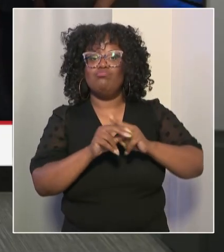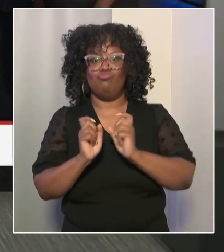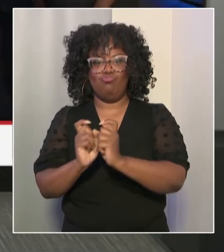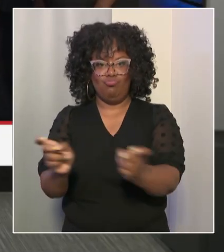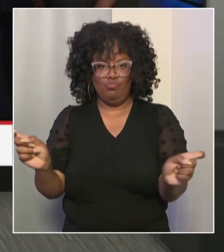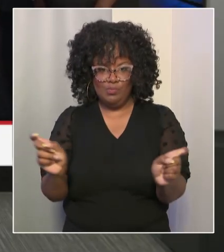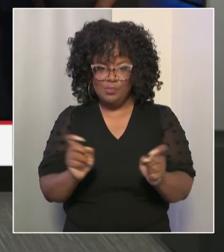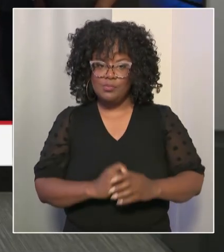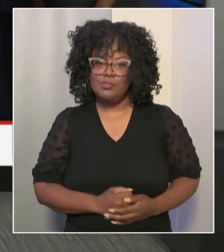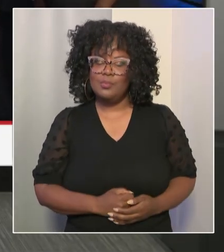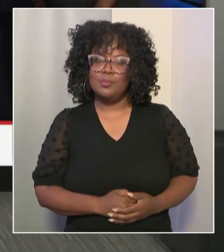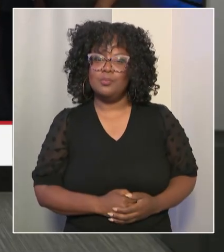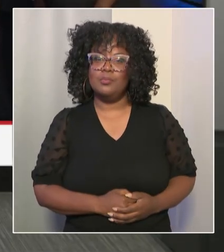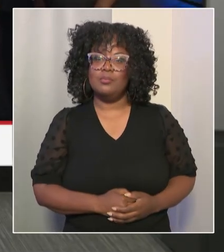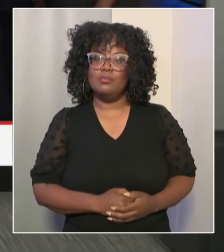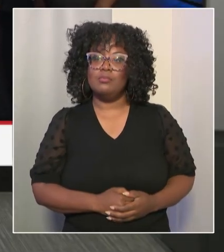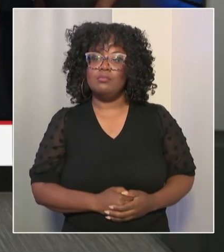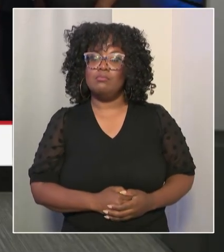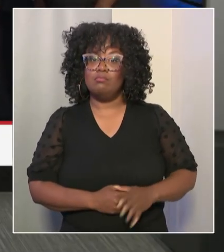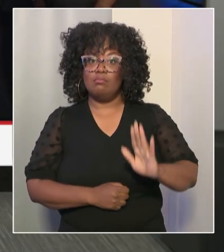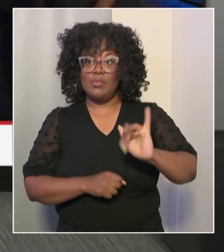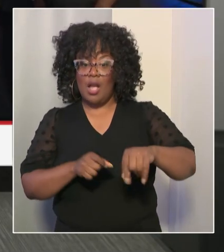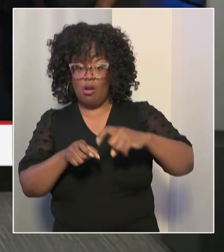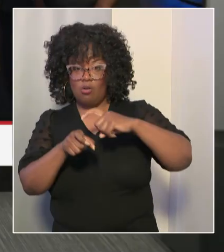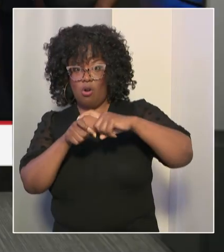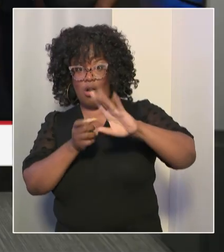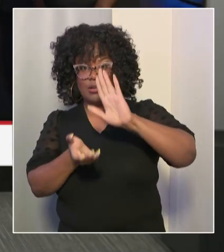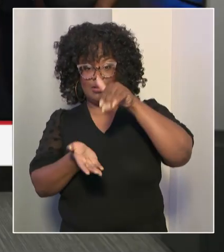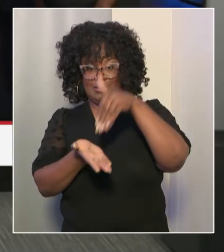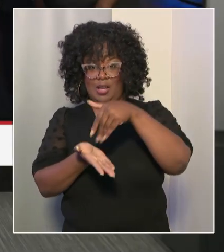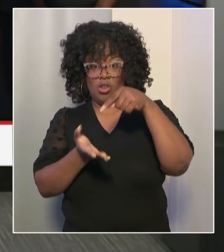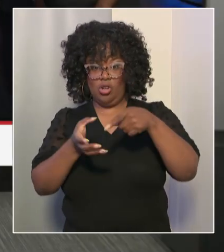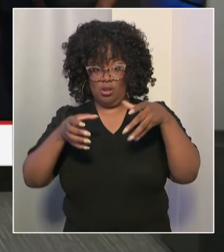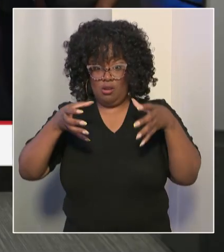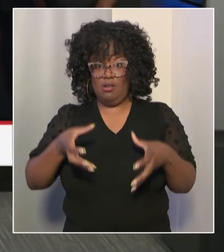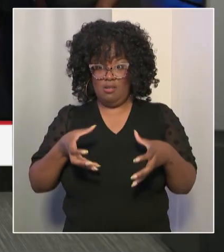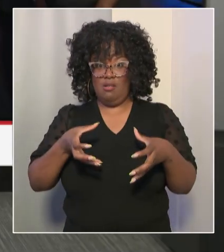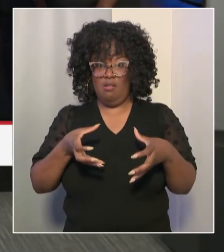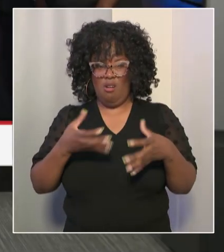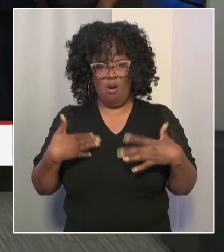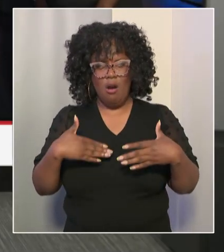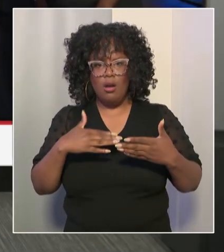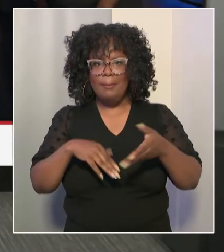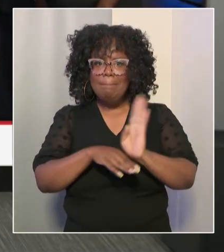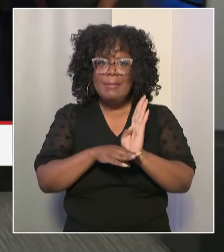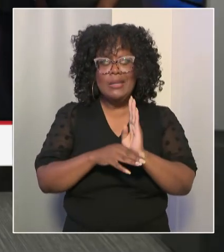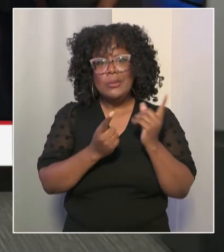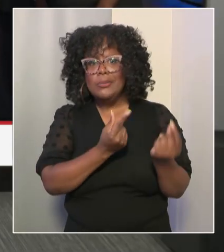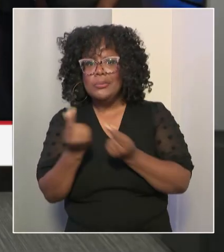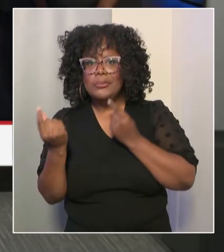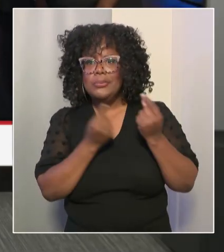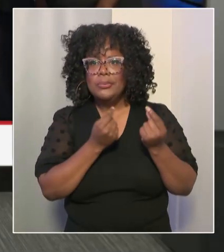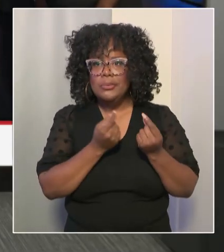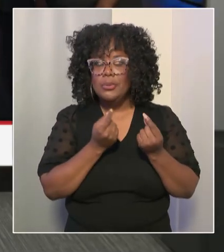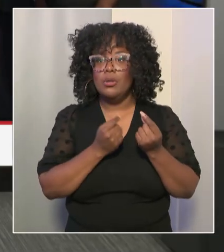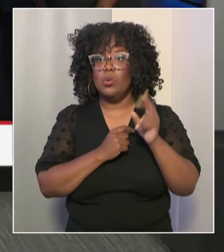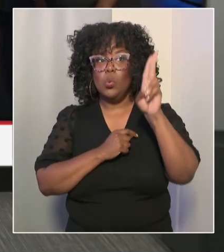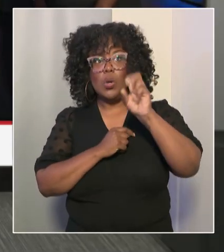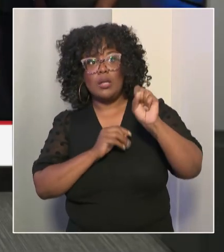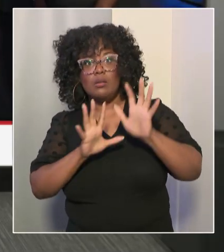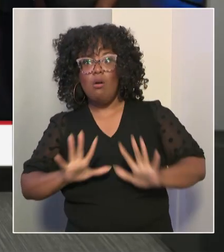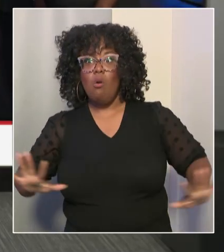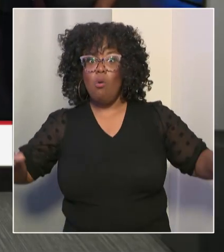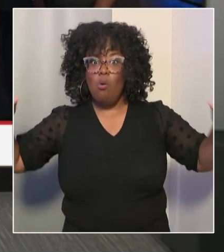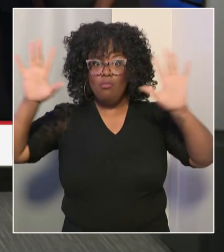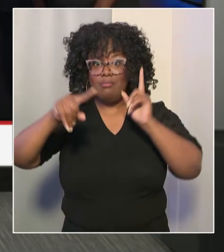entire country. We have a fantastic team that works for us at OUC, among the hardest working